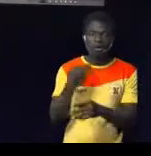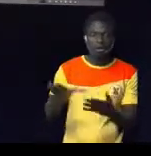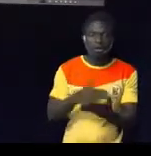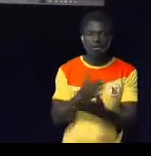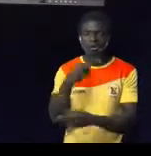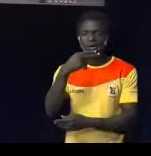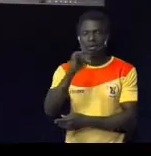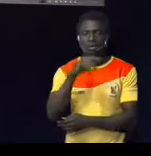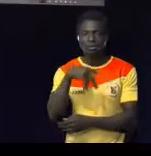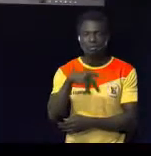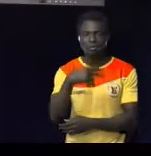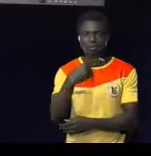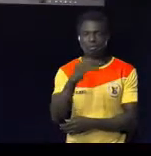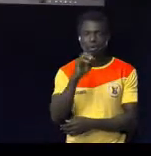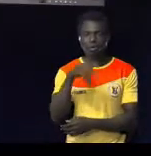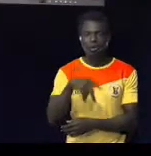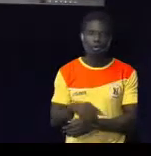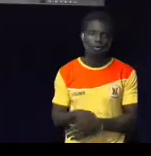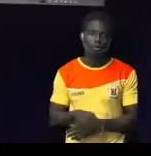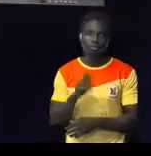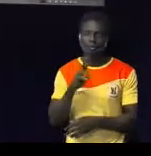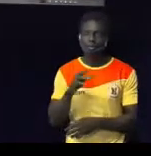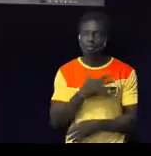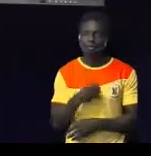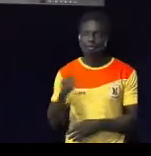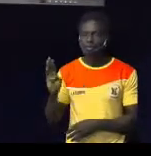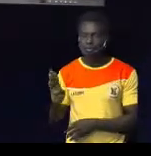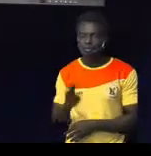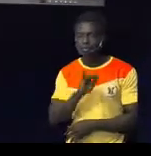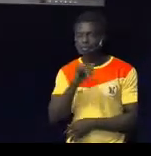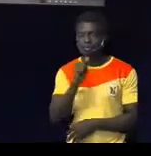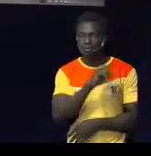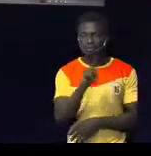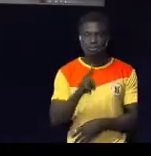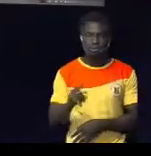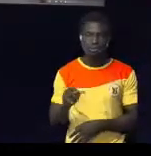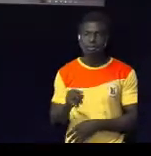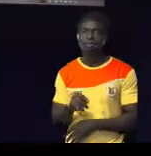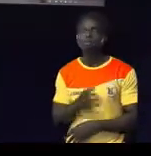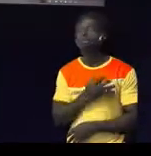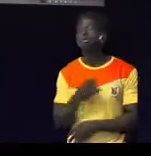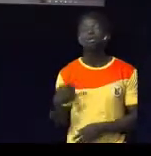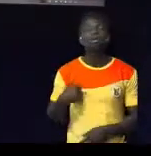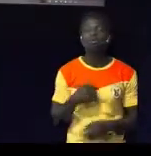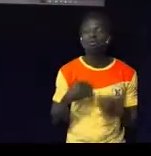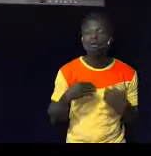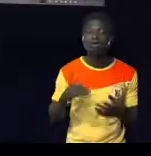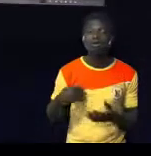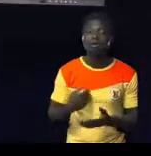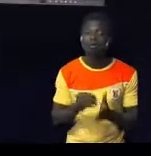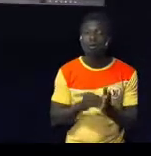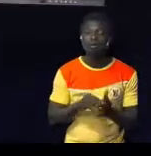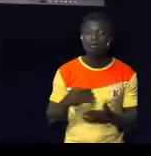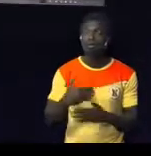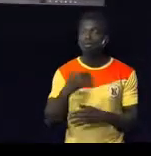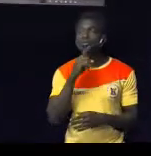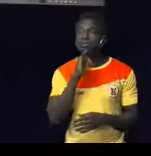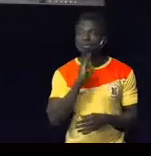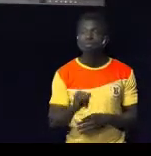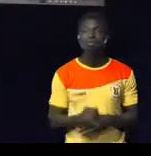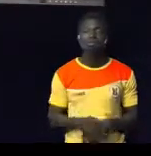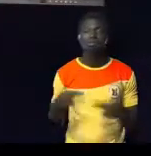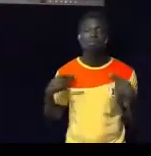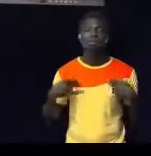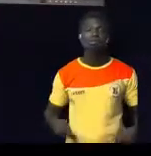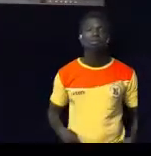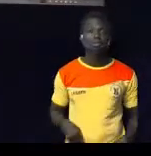R&B, jazz music. Then we still have our own local music, so it has been influenced. Next one is earth. Then